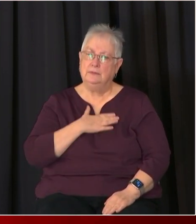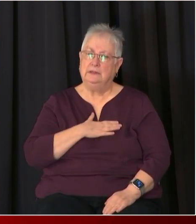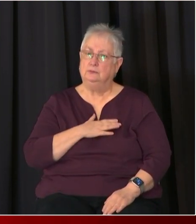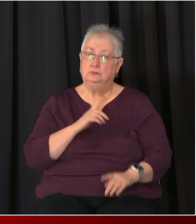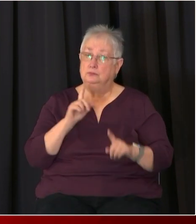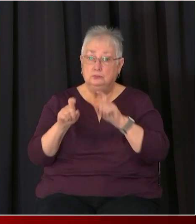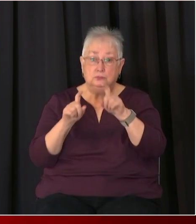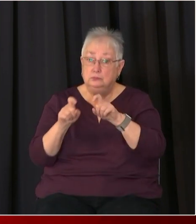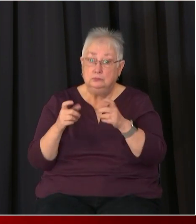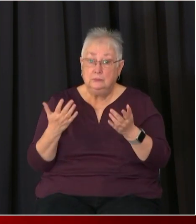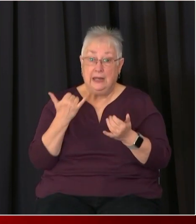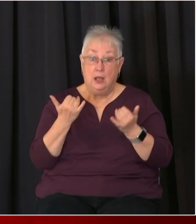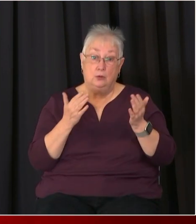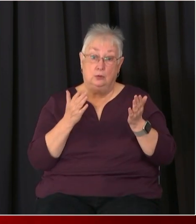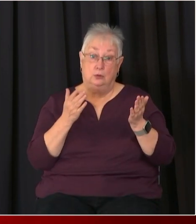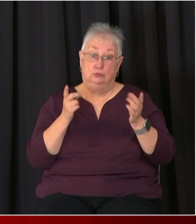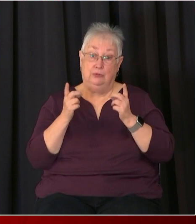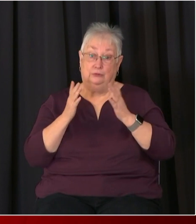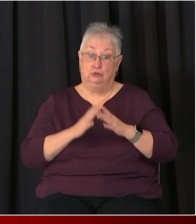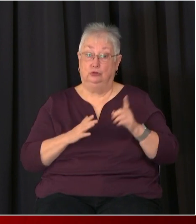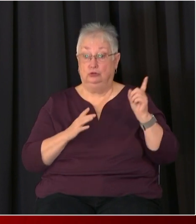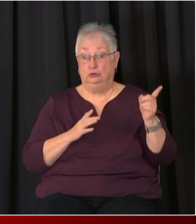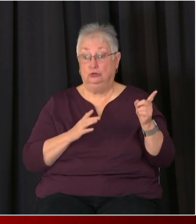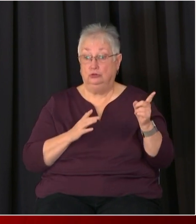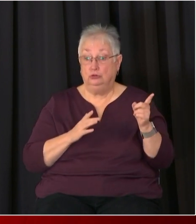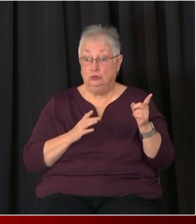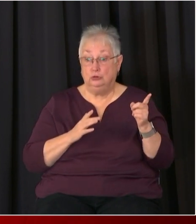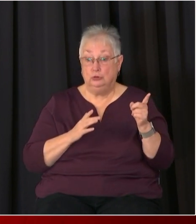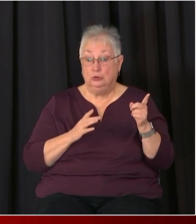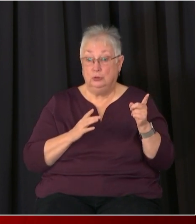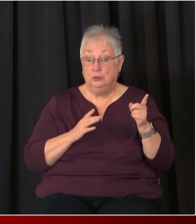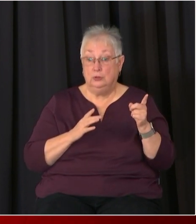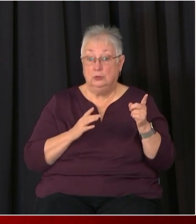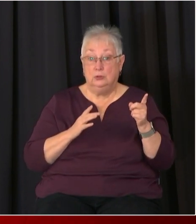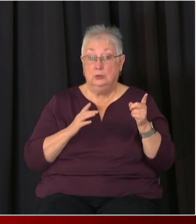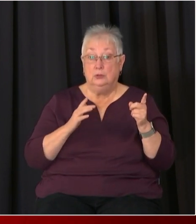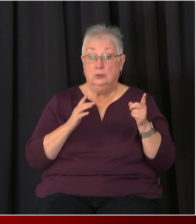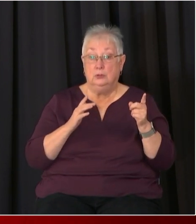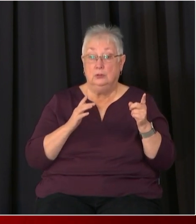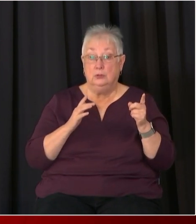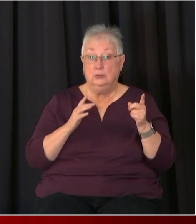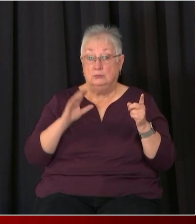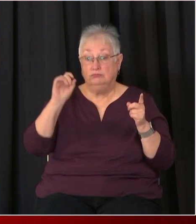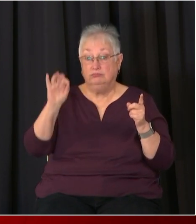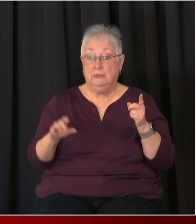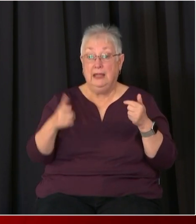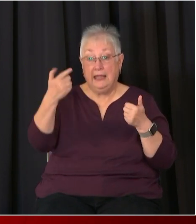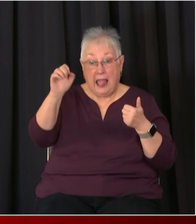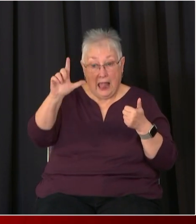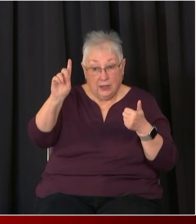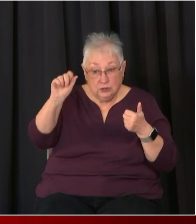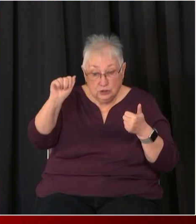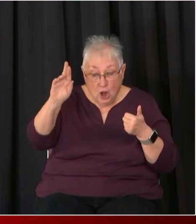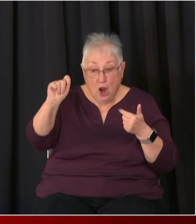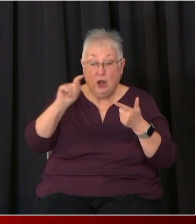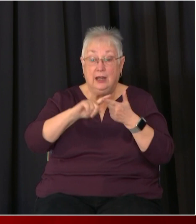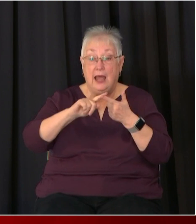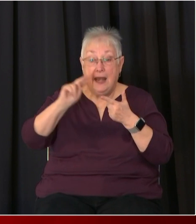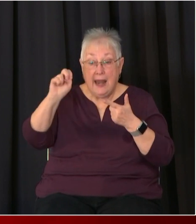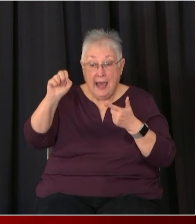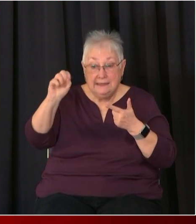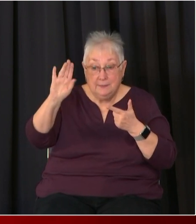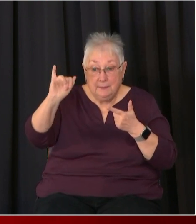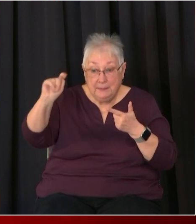Director LaQuandra Nesbitt, Director Chris Rodriguez, Deputy Mayor John Falchicchio, Director Chris Geldhart, and